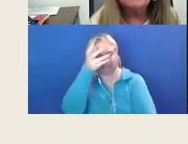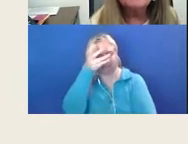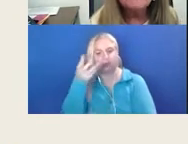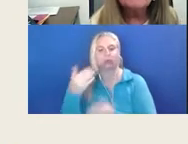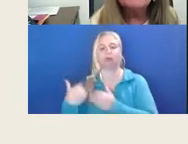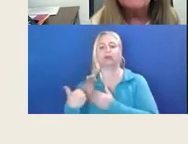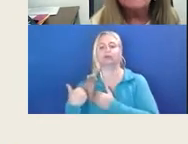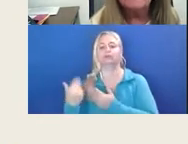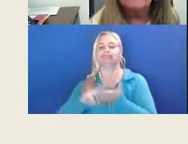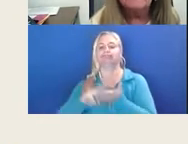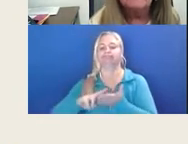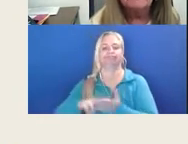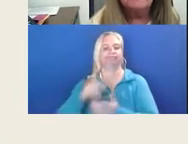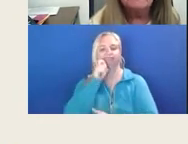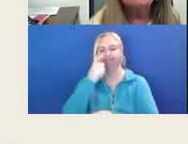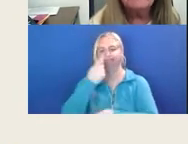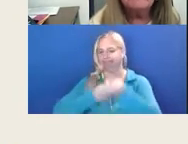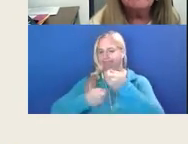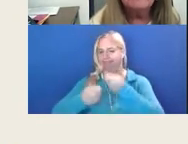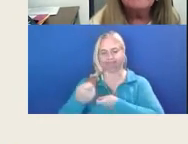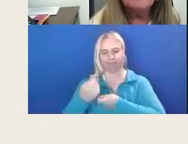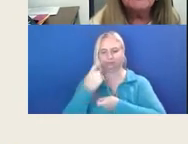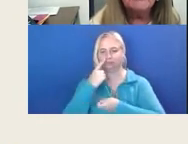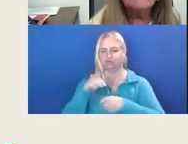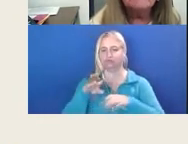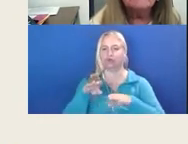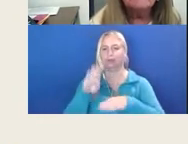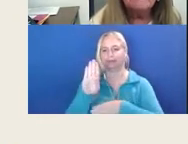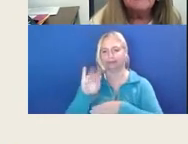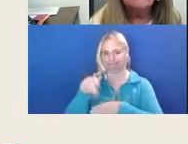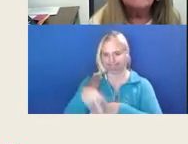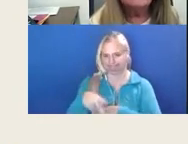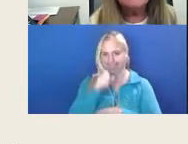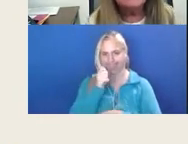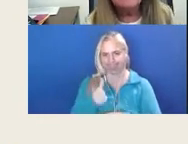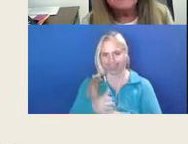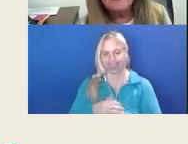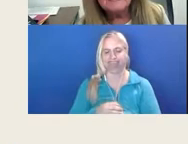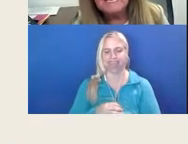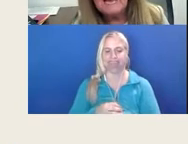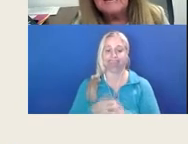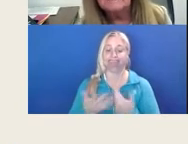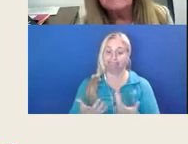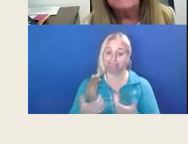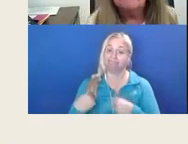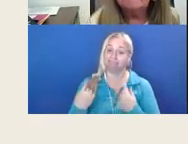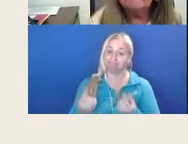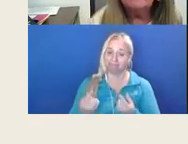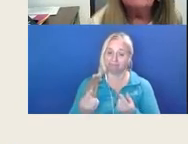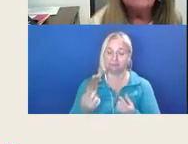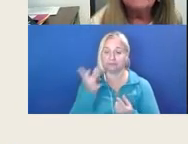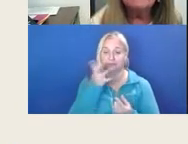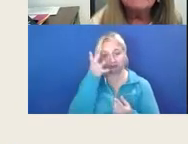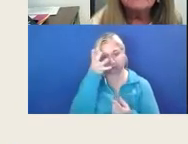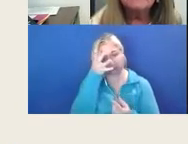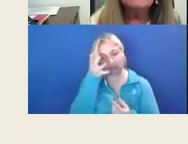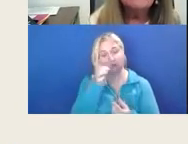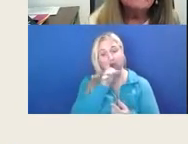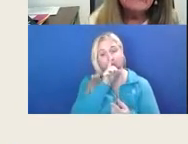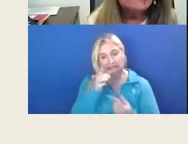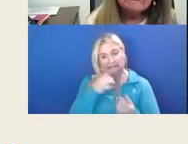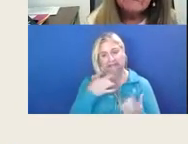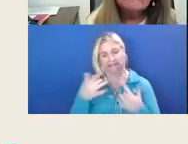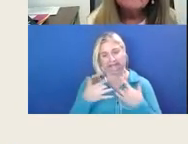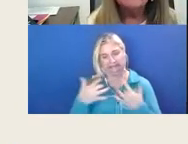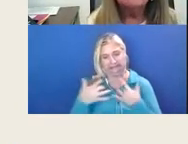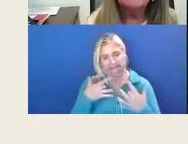no substitute for a behavior intervention plan. And since the parents had been very concerned,